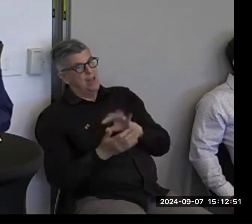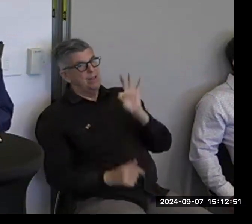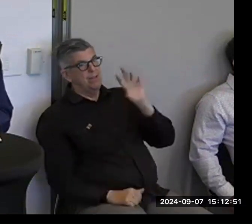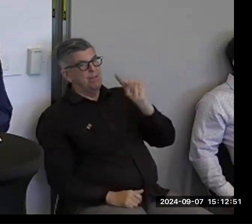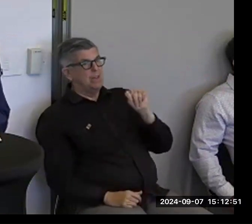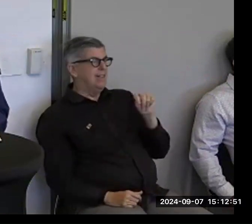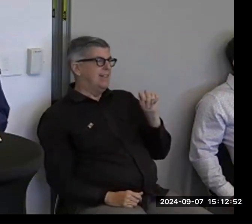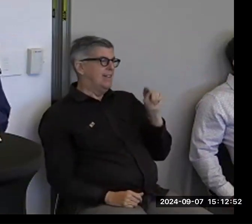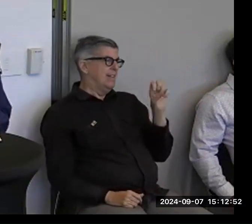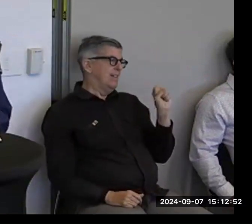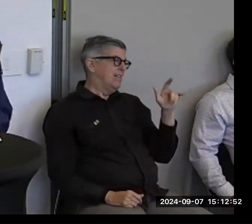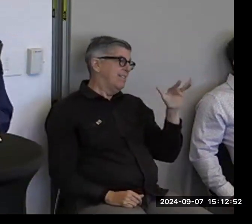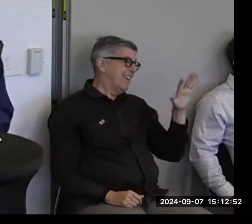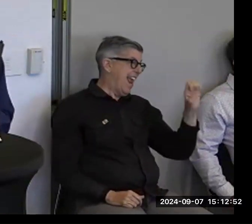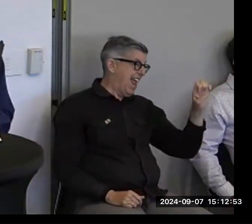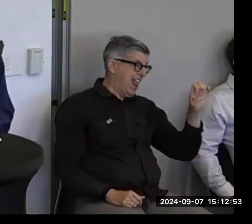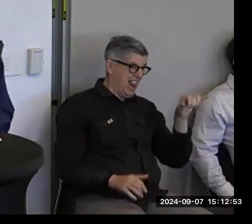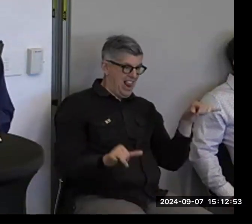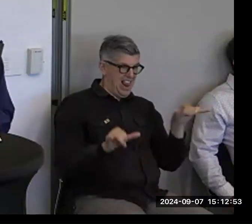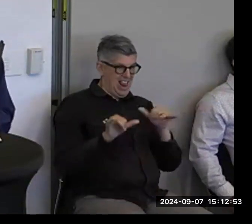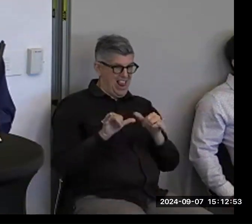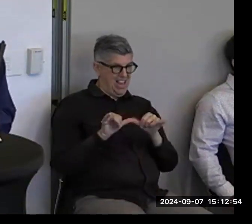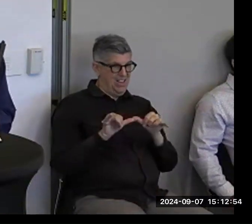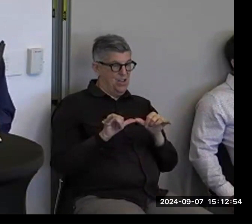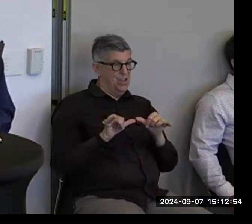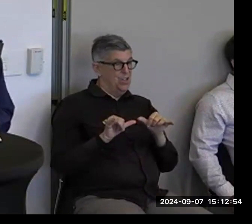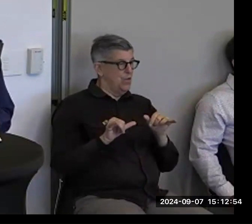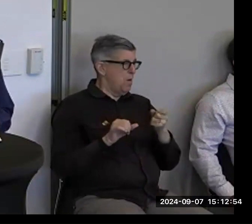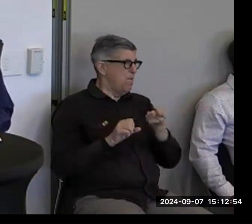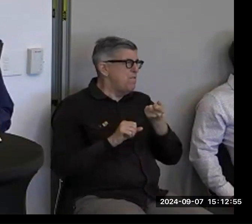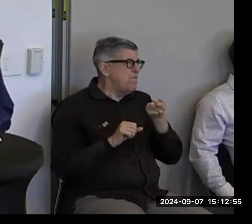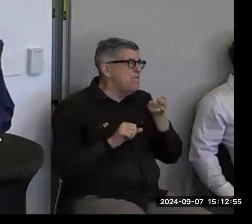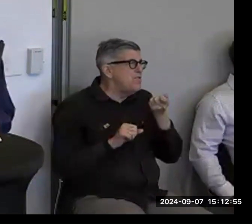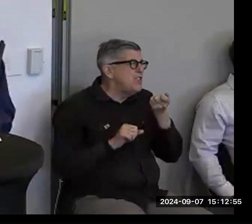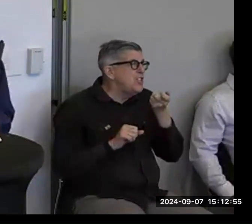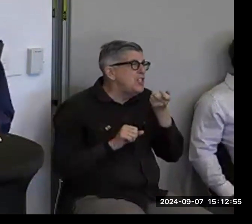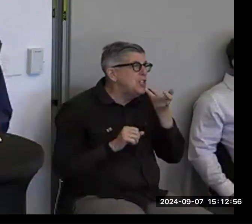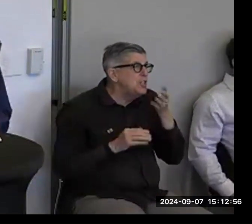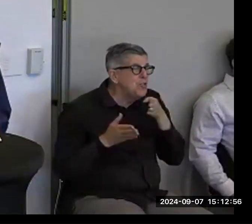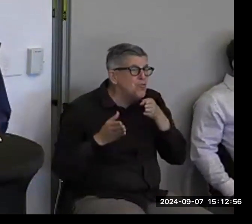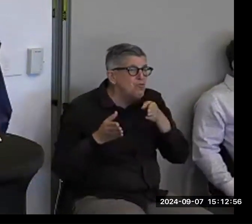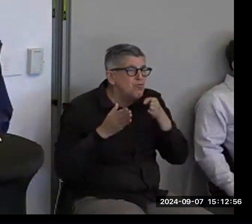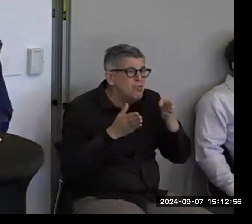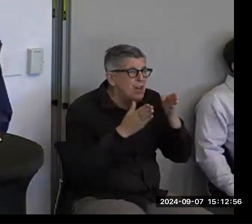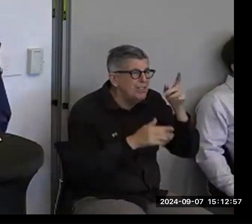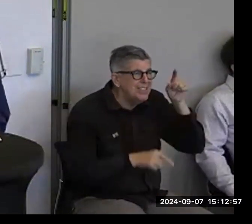that there were very few roads out there.